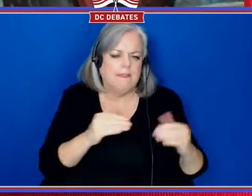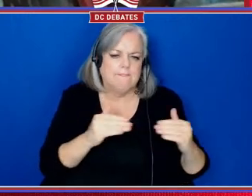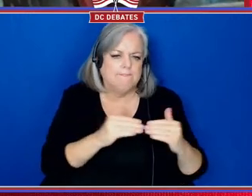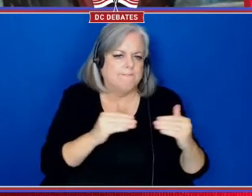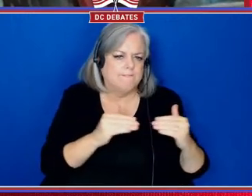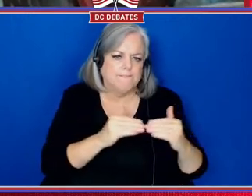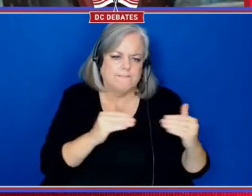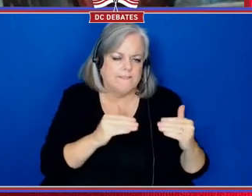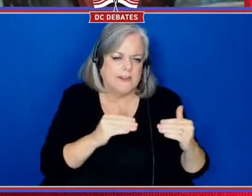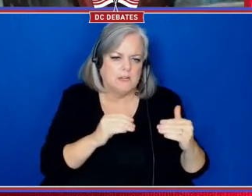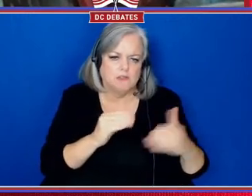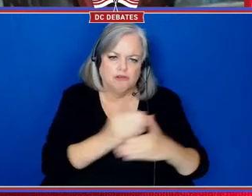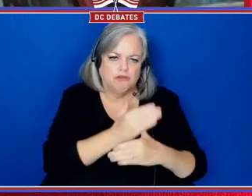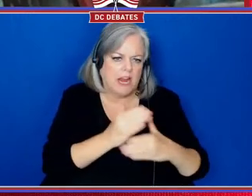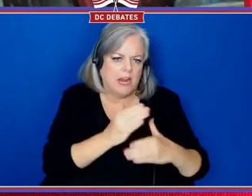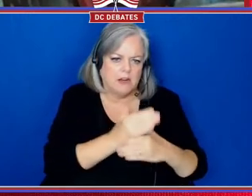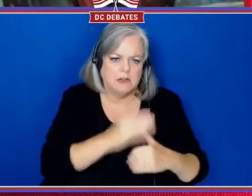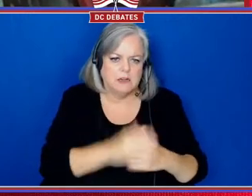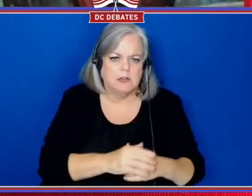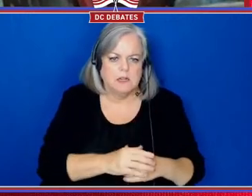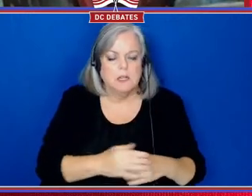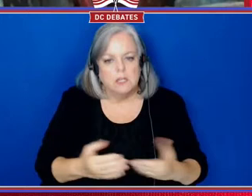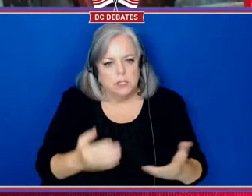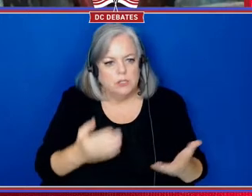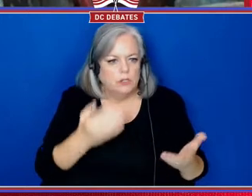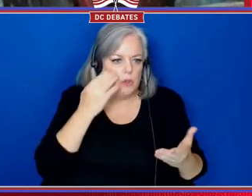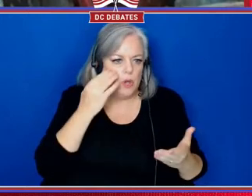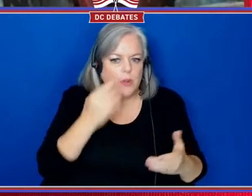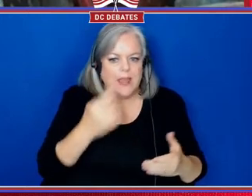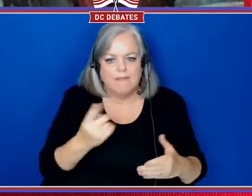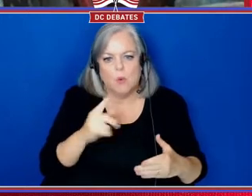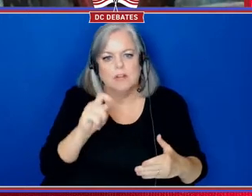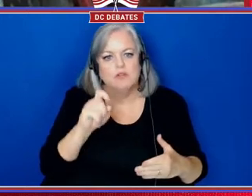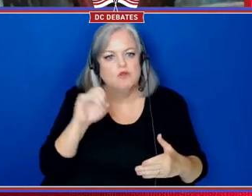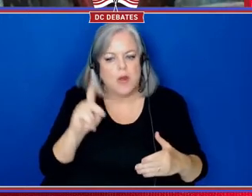have a one-track subway system that's crippled us